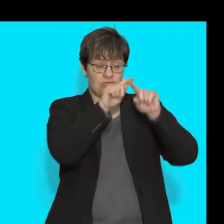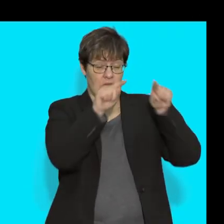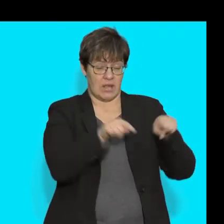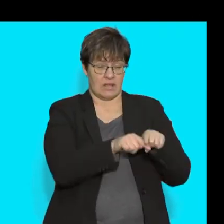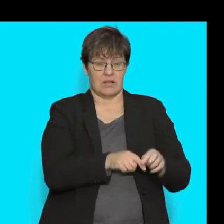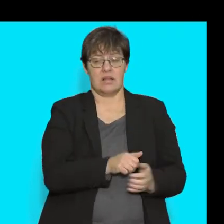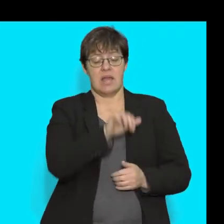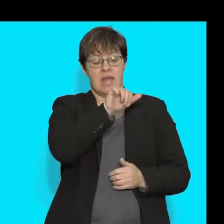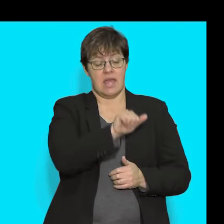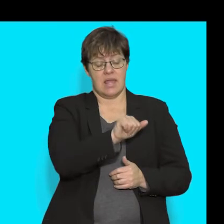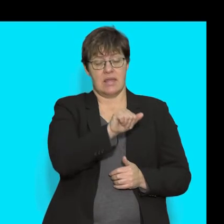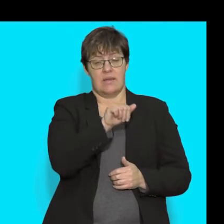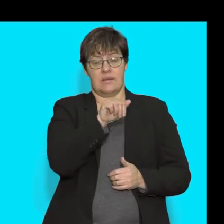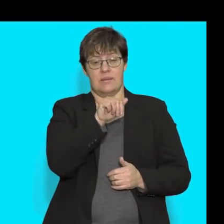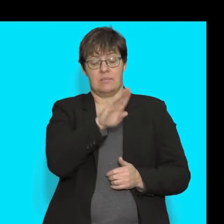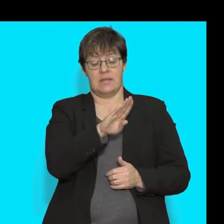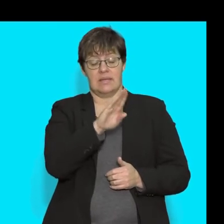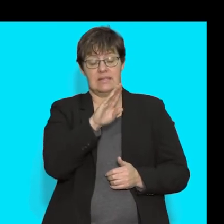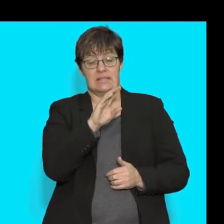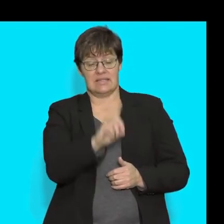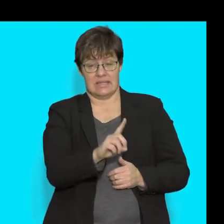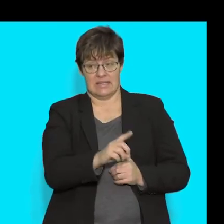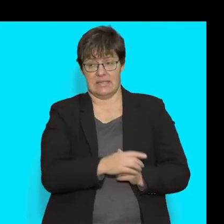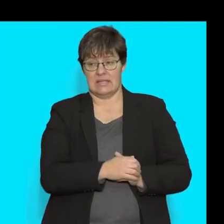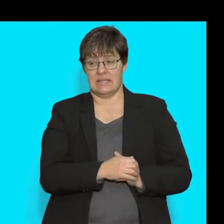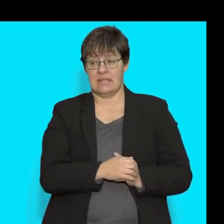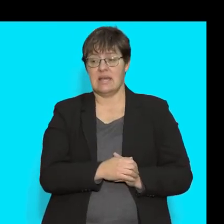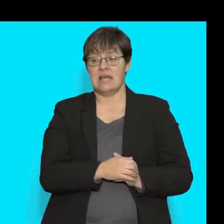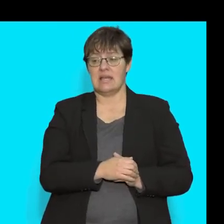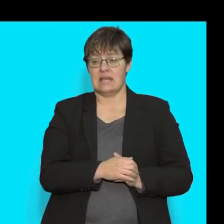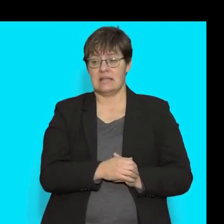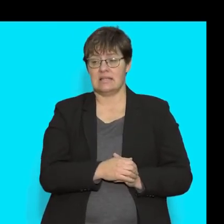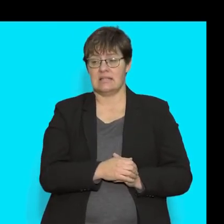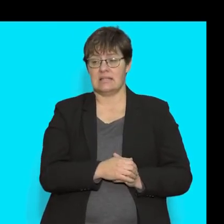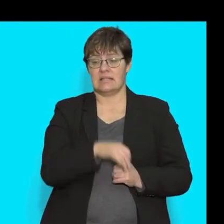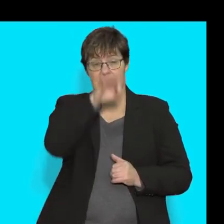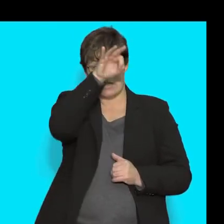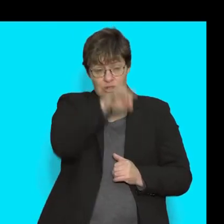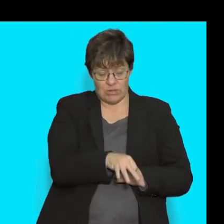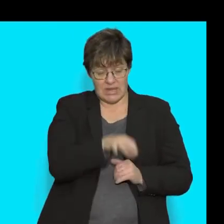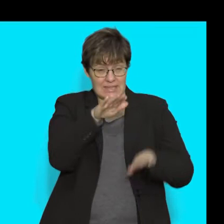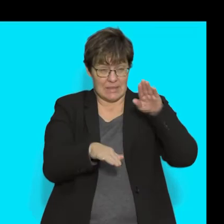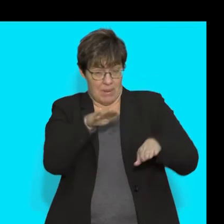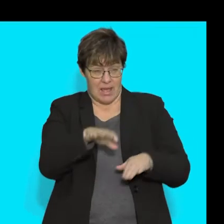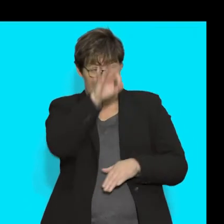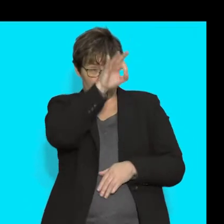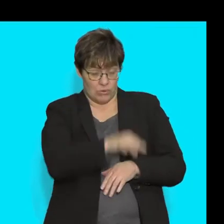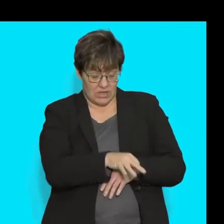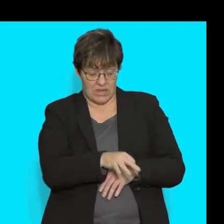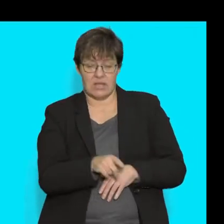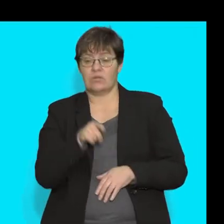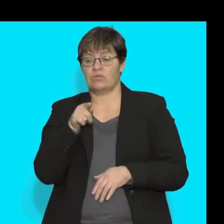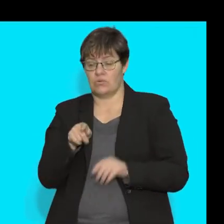triangle A, B, D is similar. Remember, similar is